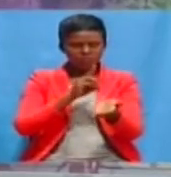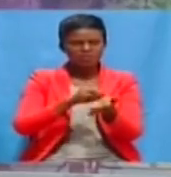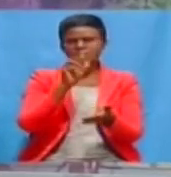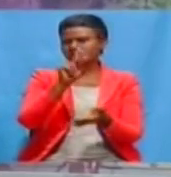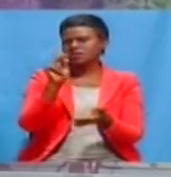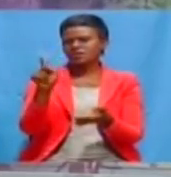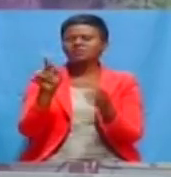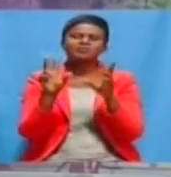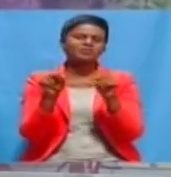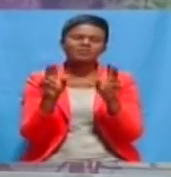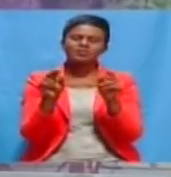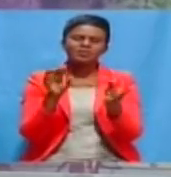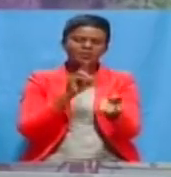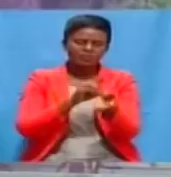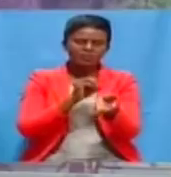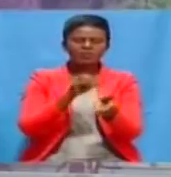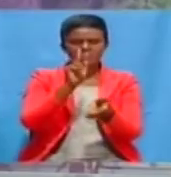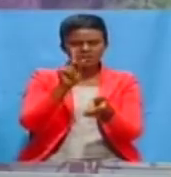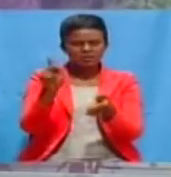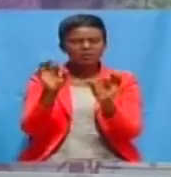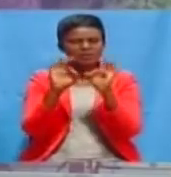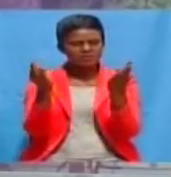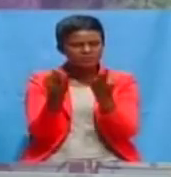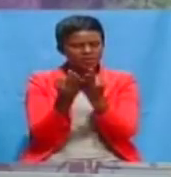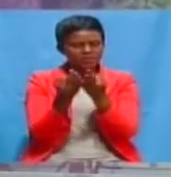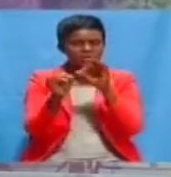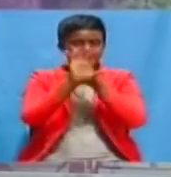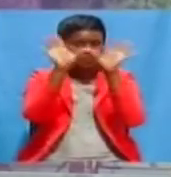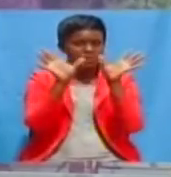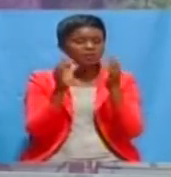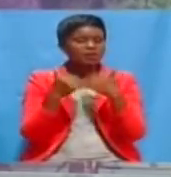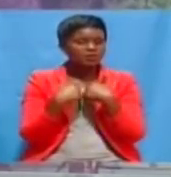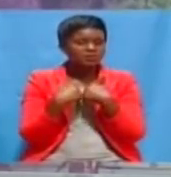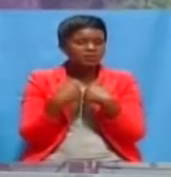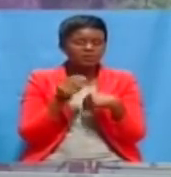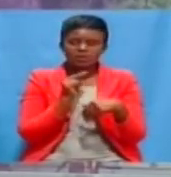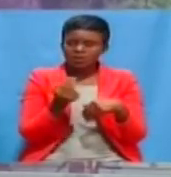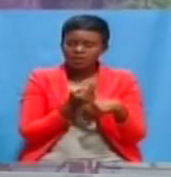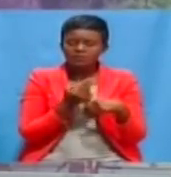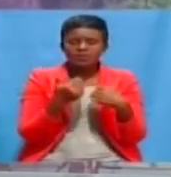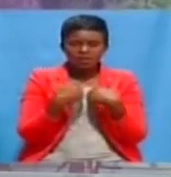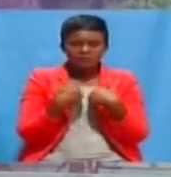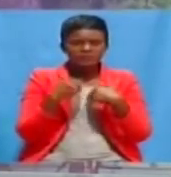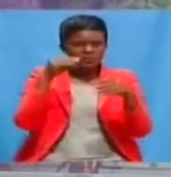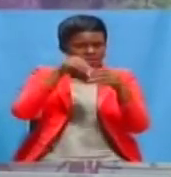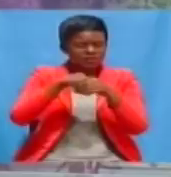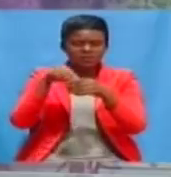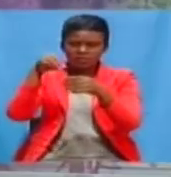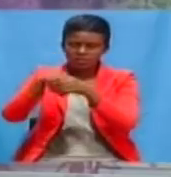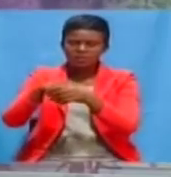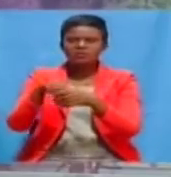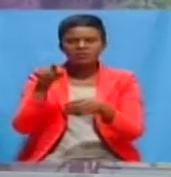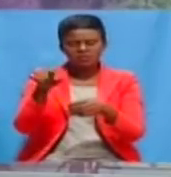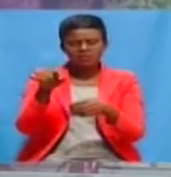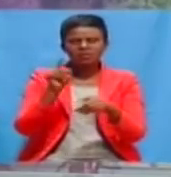Kaunda. Mr. Kaunda revealed that the family clearly stated that they were not going to have any involvement in the matter,